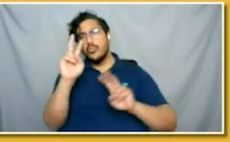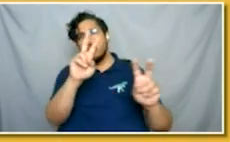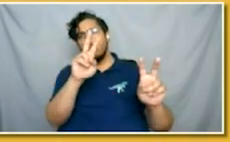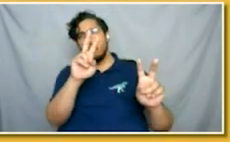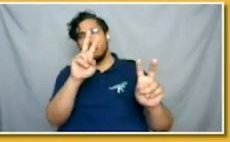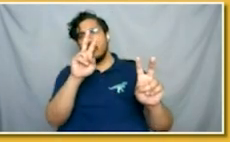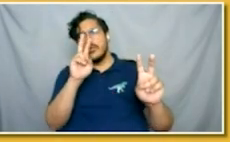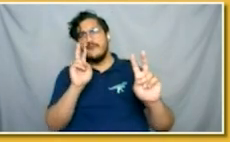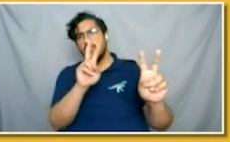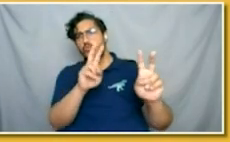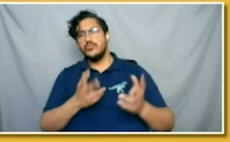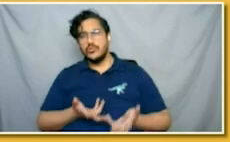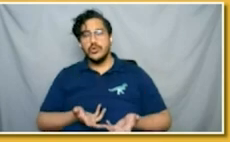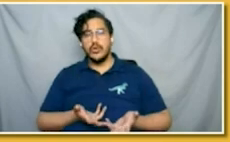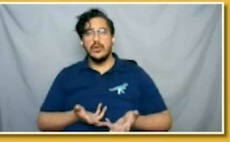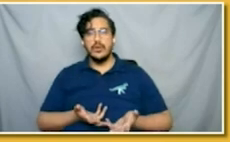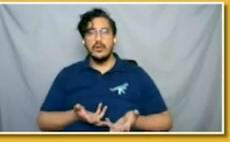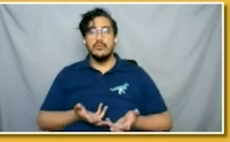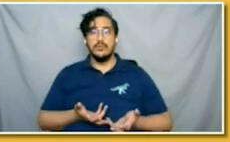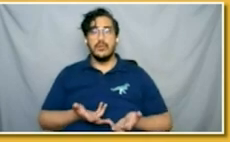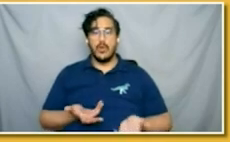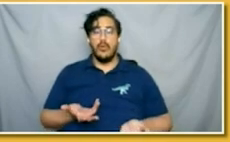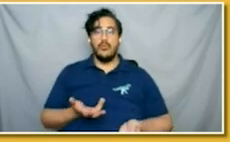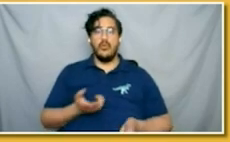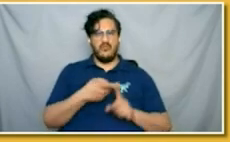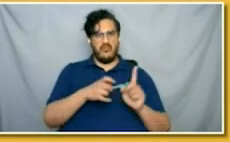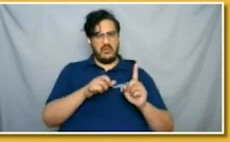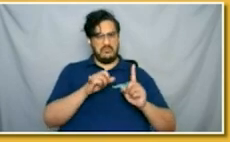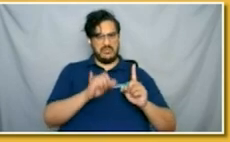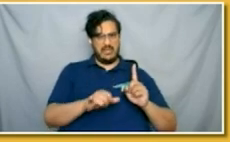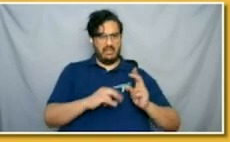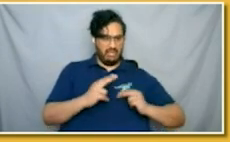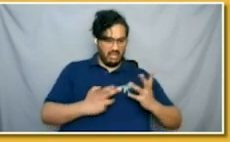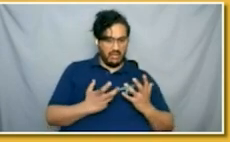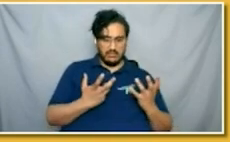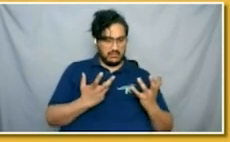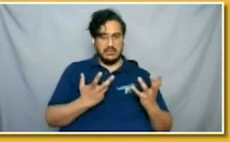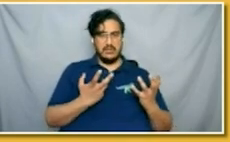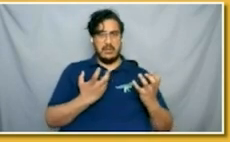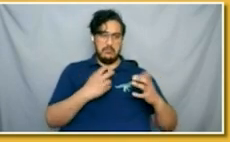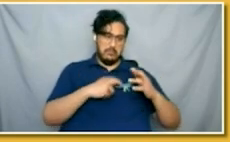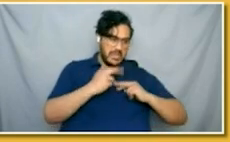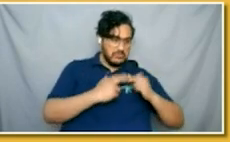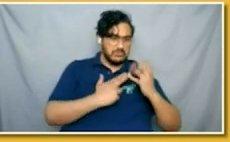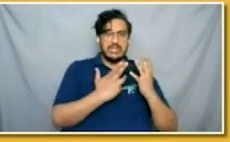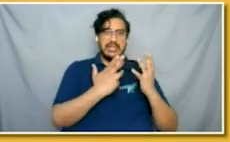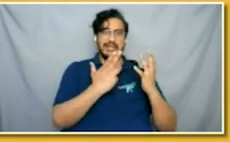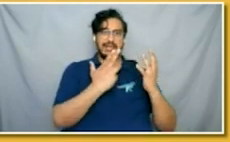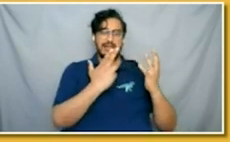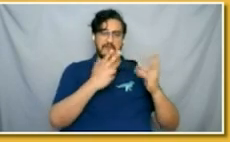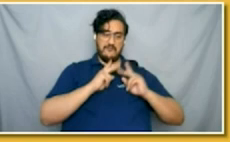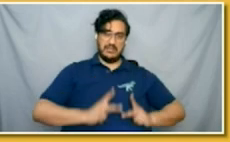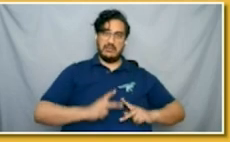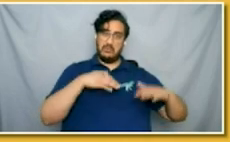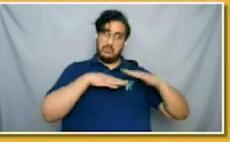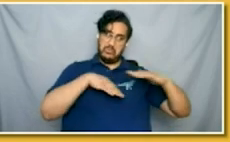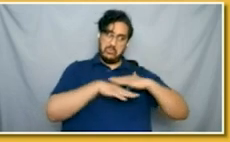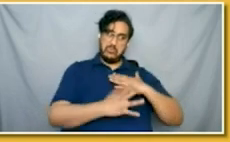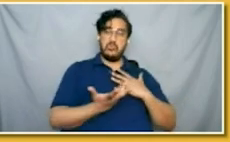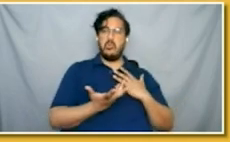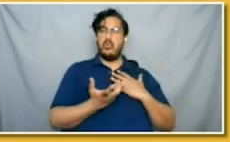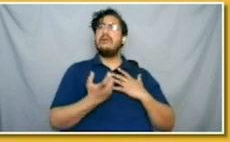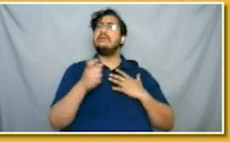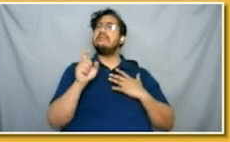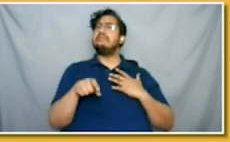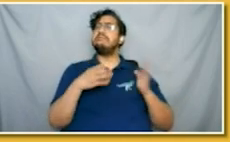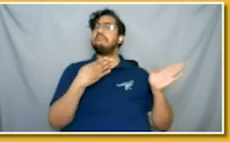of click and order, you know, because that's where we're at today, you know, we're click and order. So the community loses out, and some people may